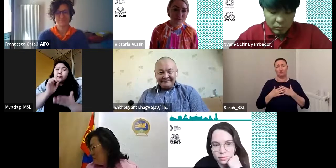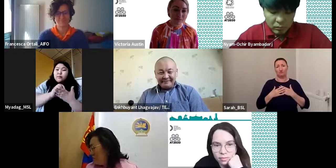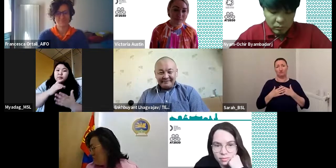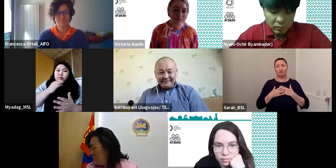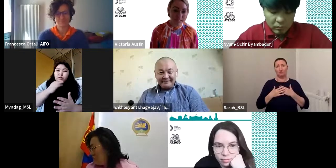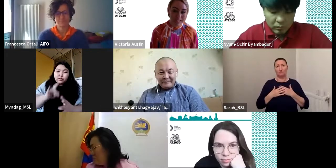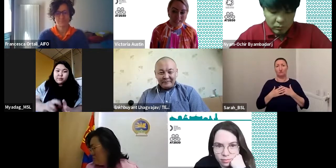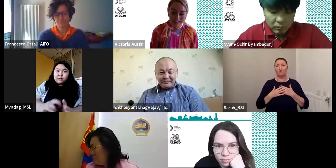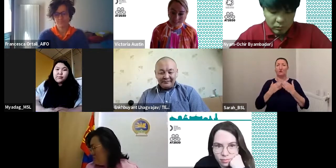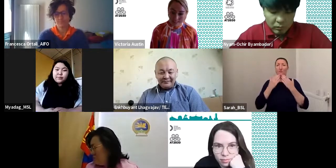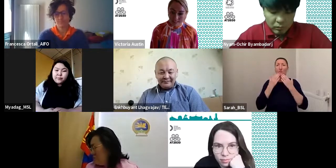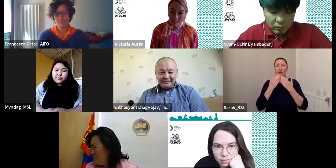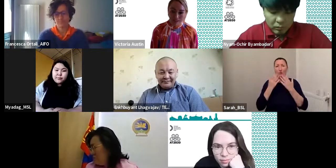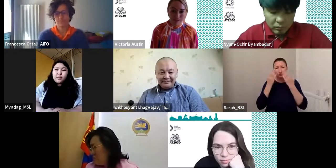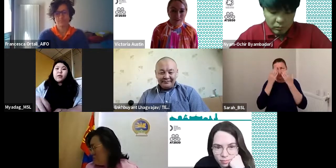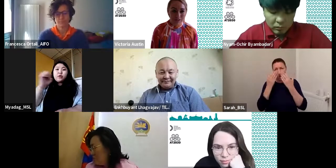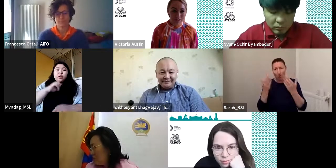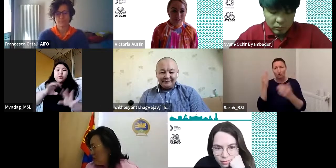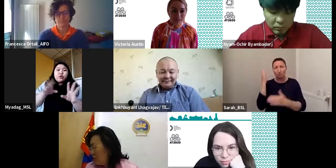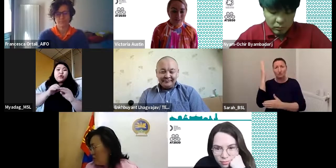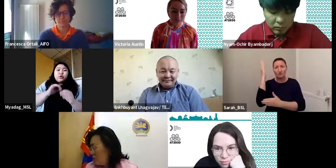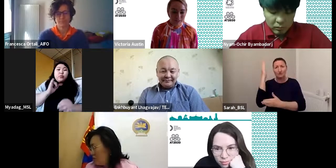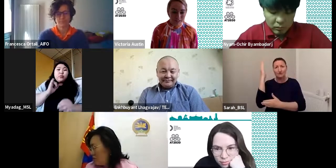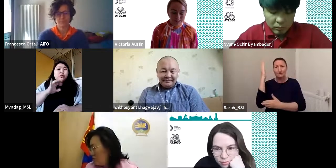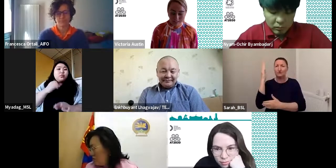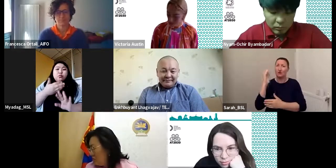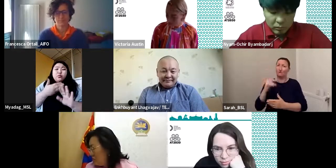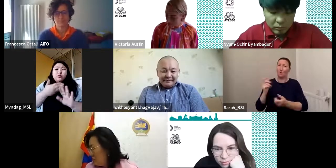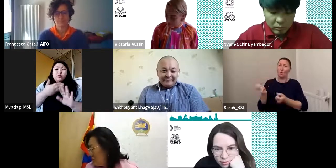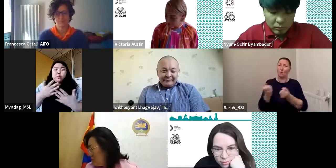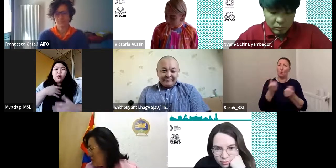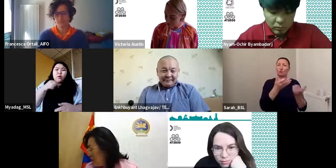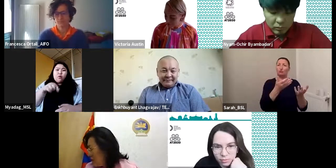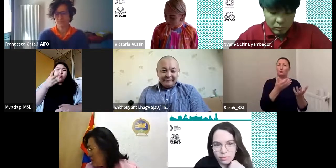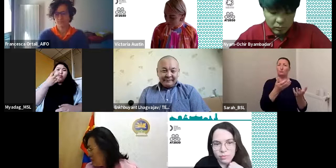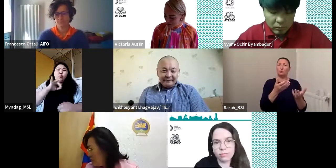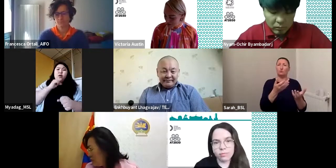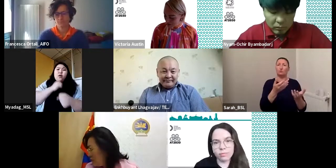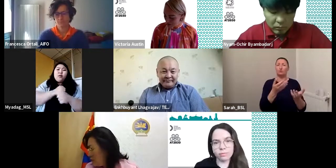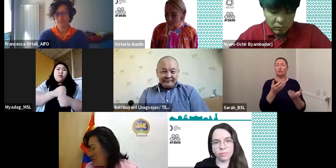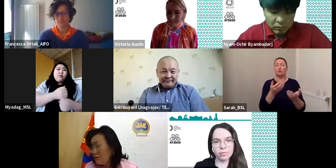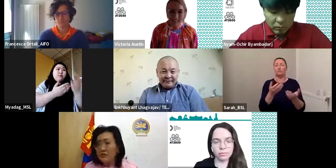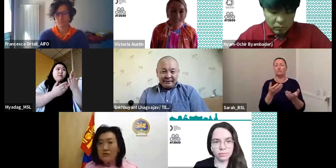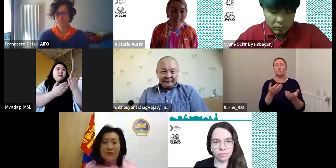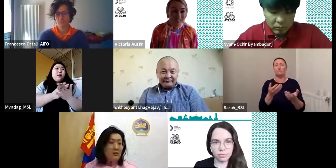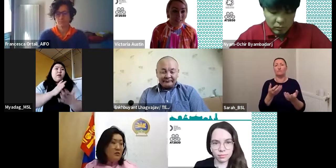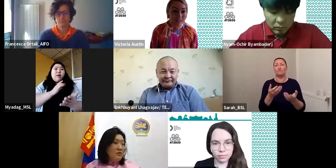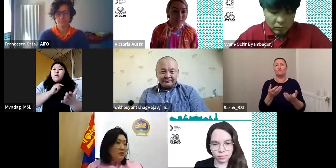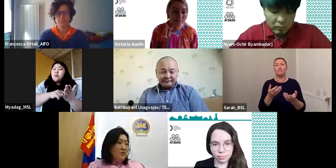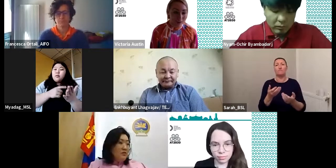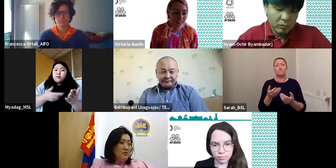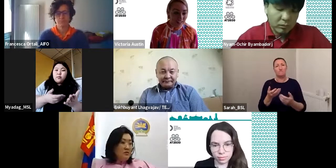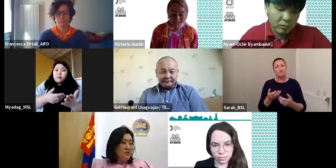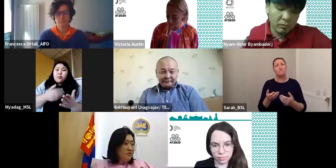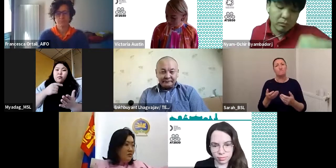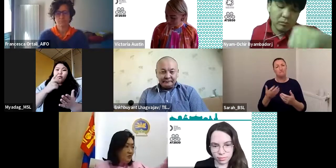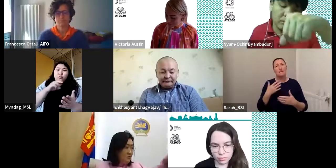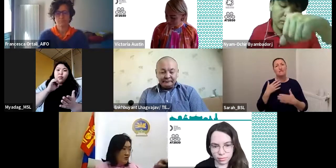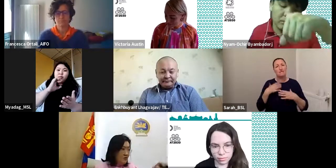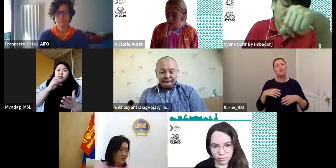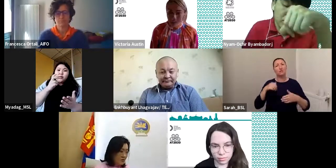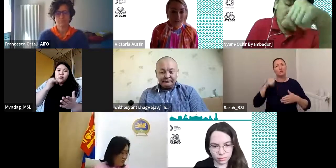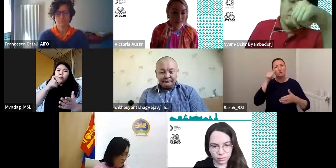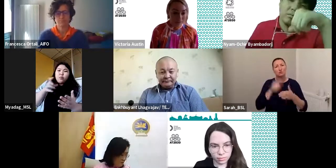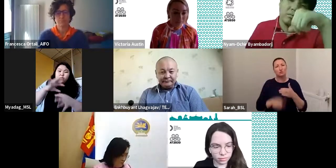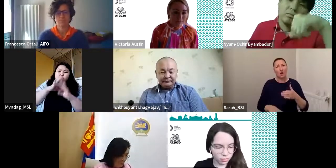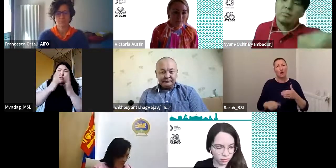my honourable speakers for their contributions this morning. What I've heard people say is, let's start somewhere,